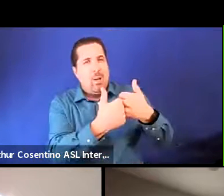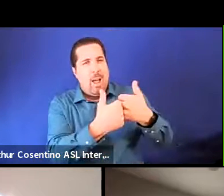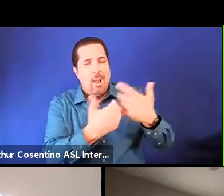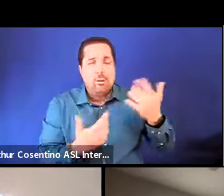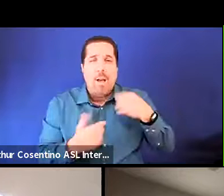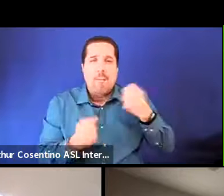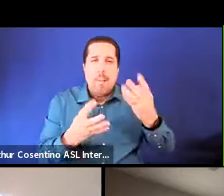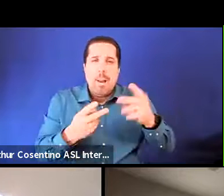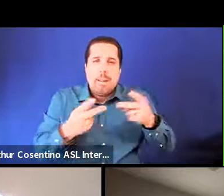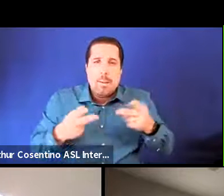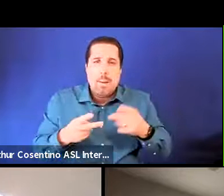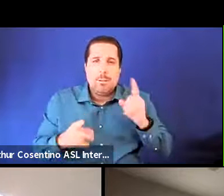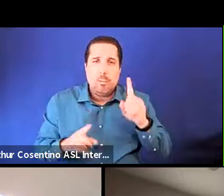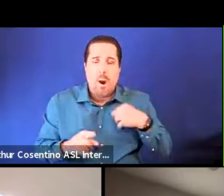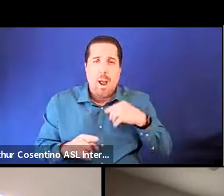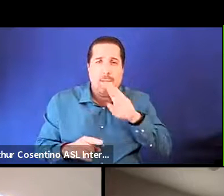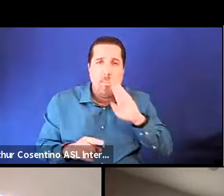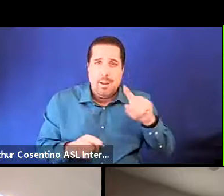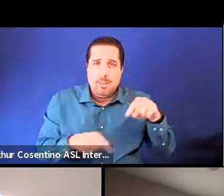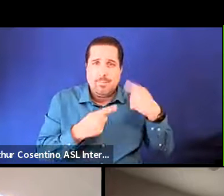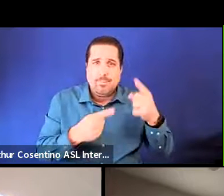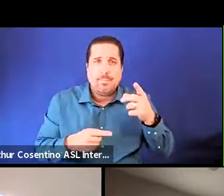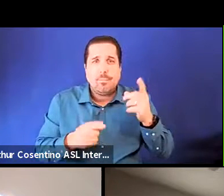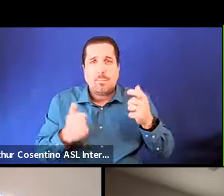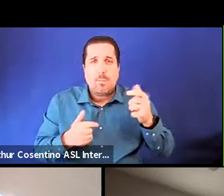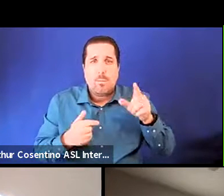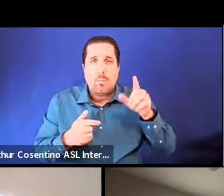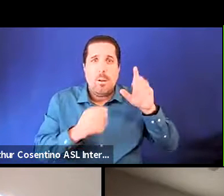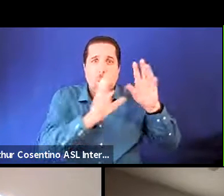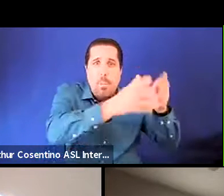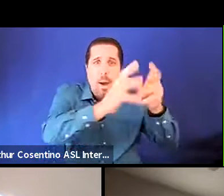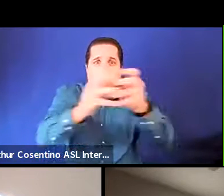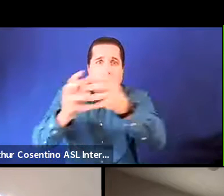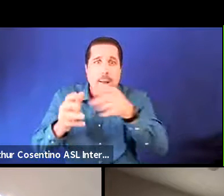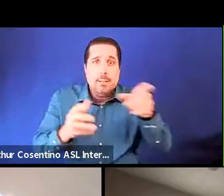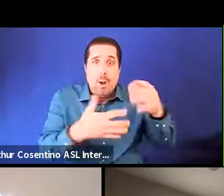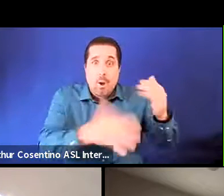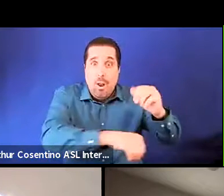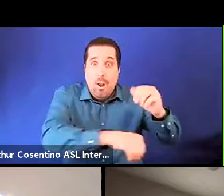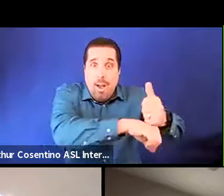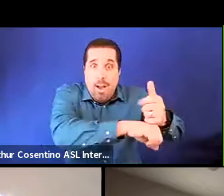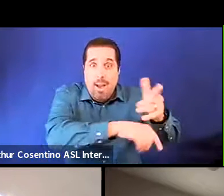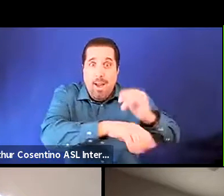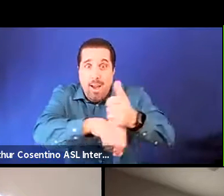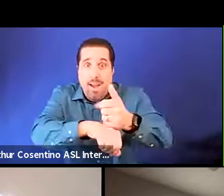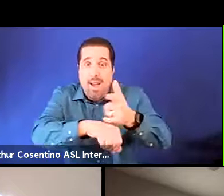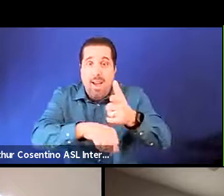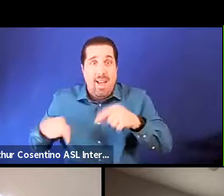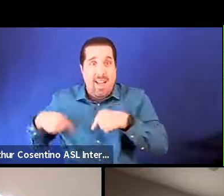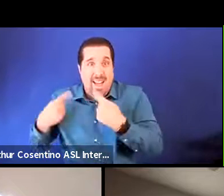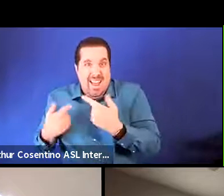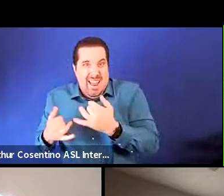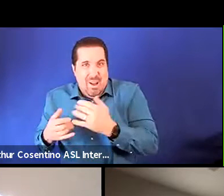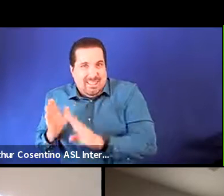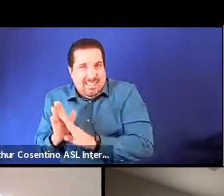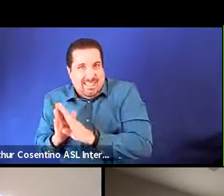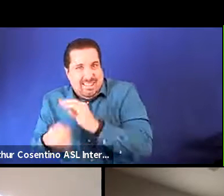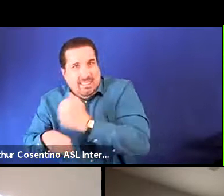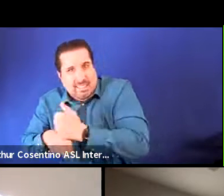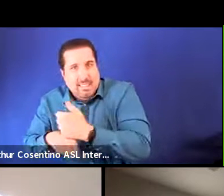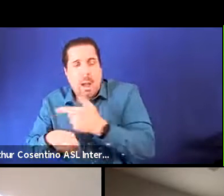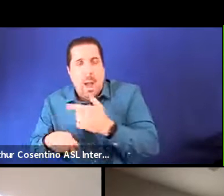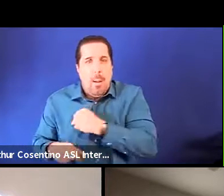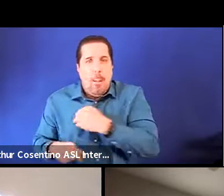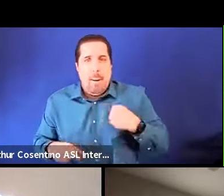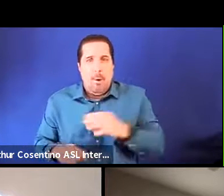in, whenever there's been bodies that are being created or bodies that are already there, we always push to get community members on.